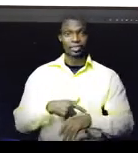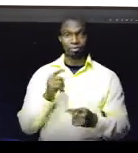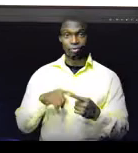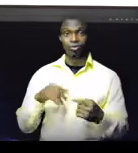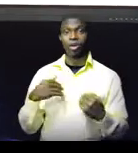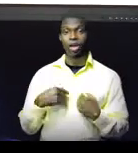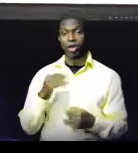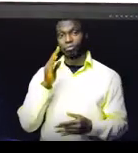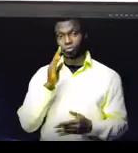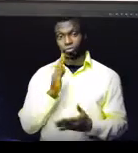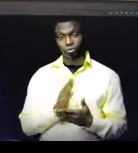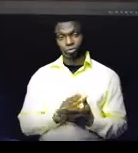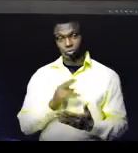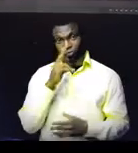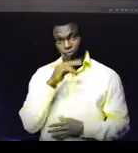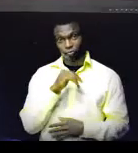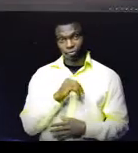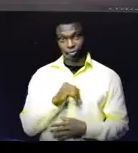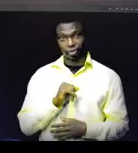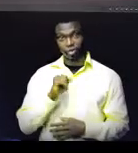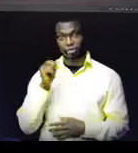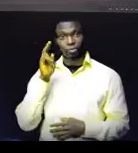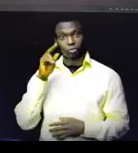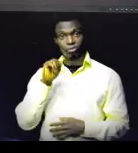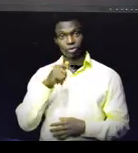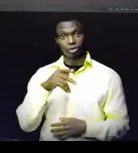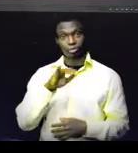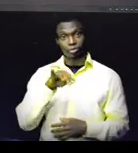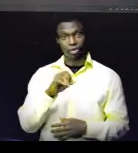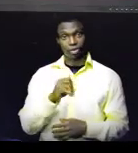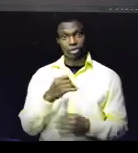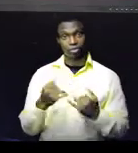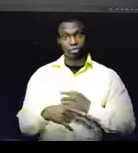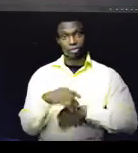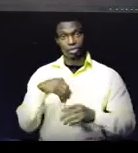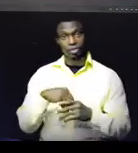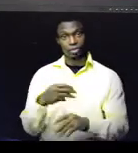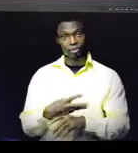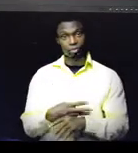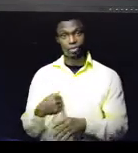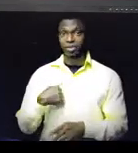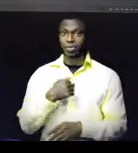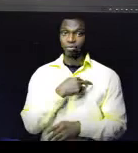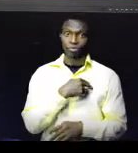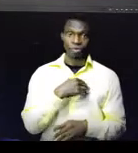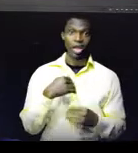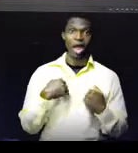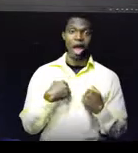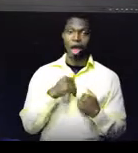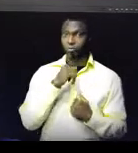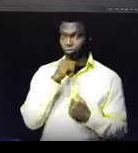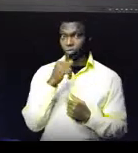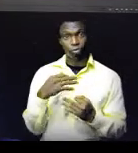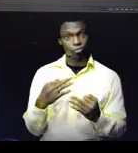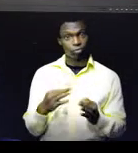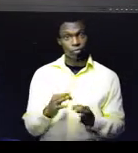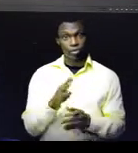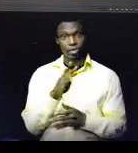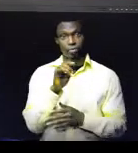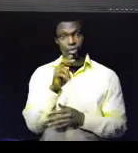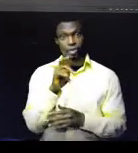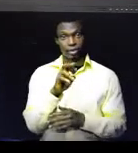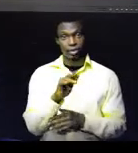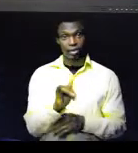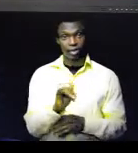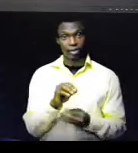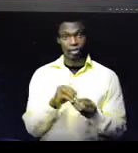it is time to have some fun. I am Uncle Agbaje. Today in mathematics, we are not done with